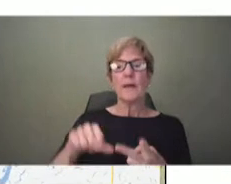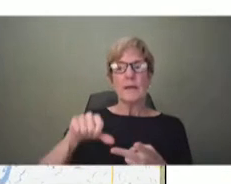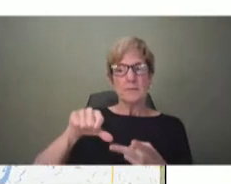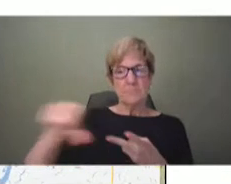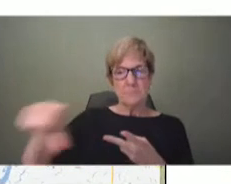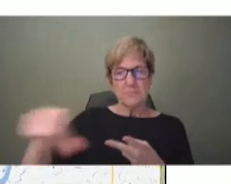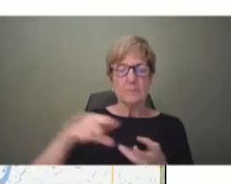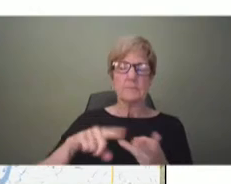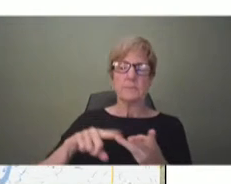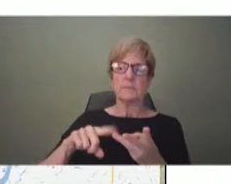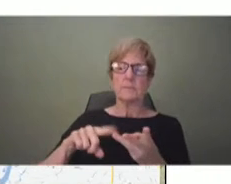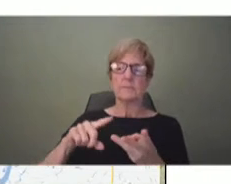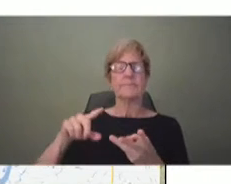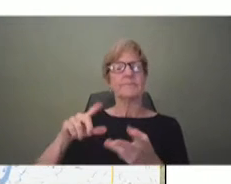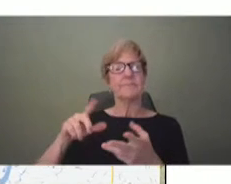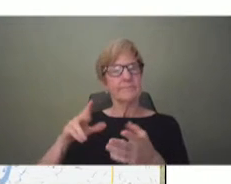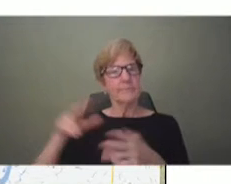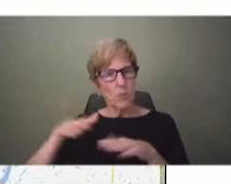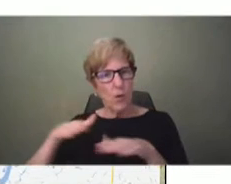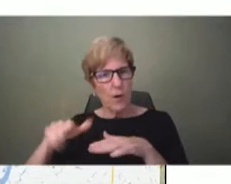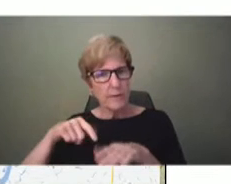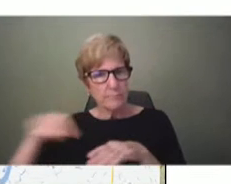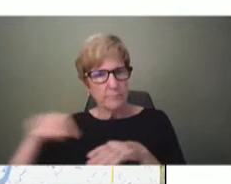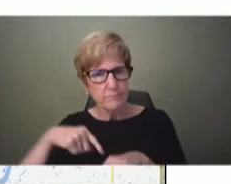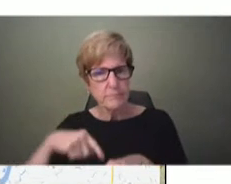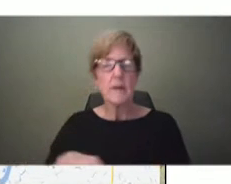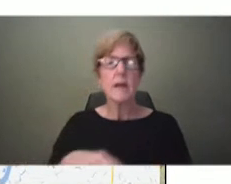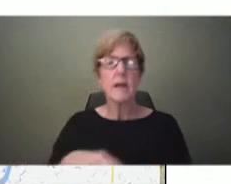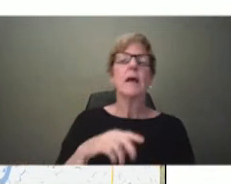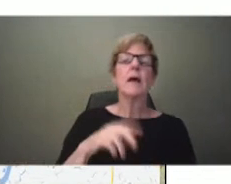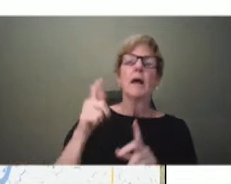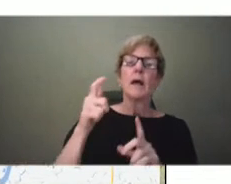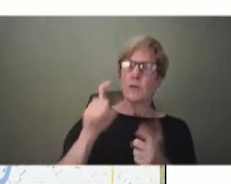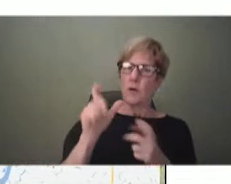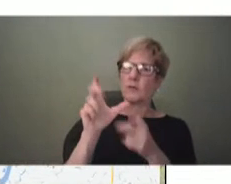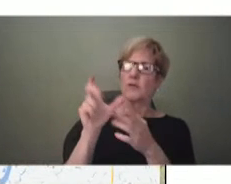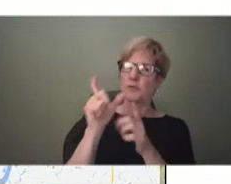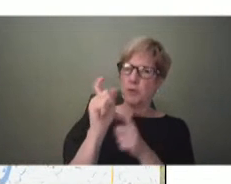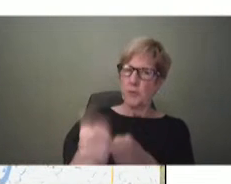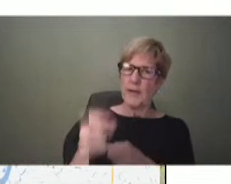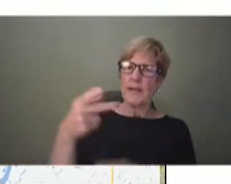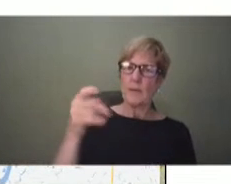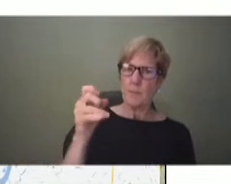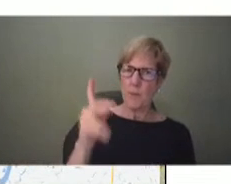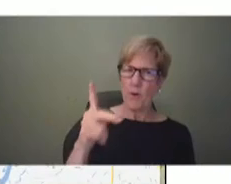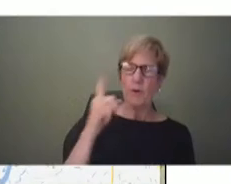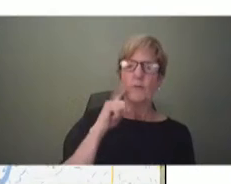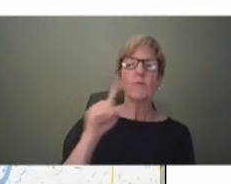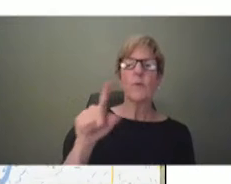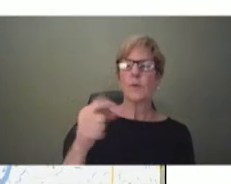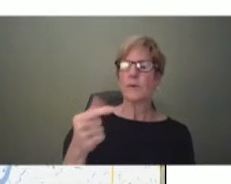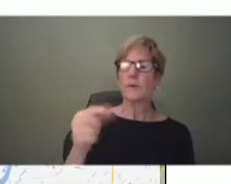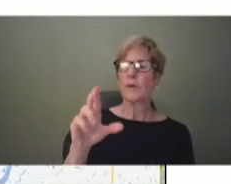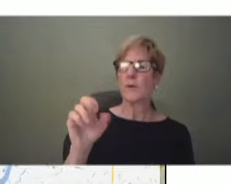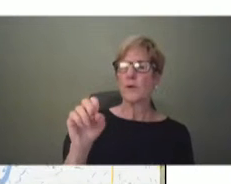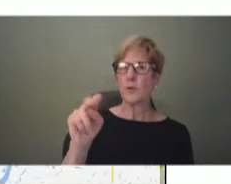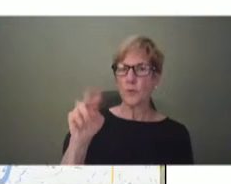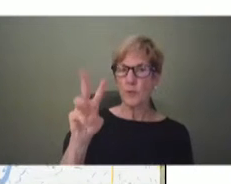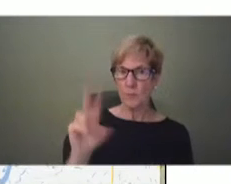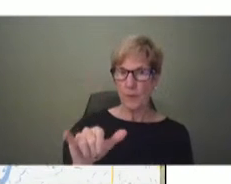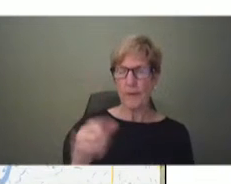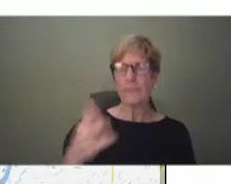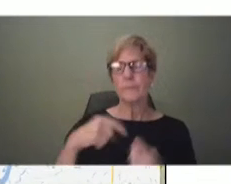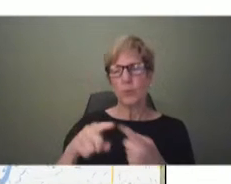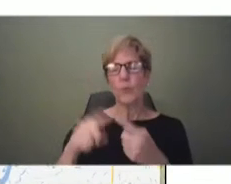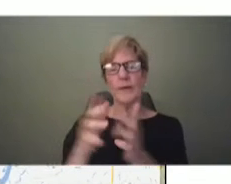path as I mentioned along Mount Holly a large donation to the park for the Long Creek Greenway Long Creek Greenway when it's built out